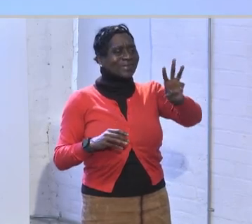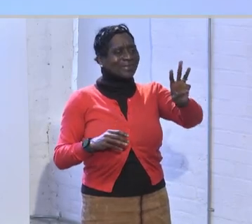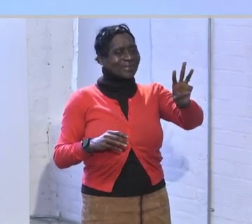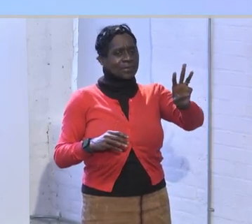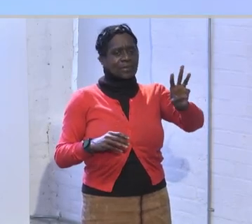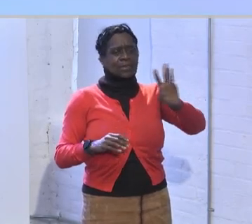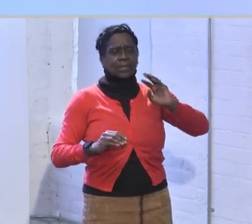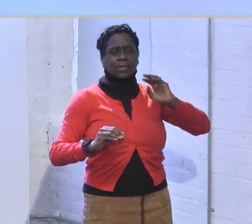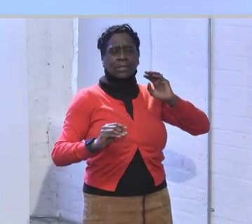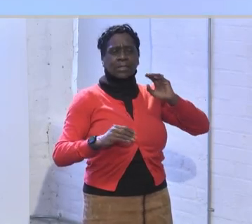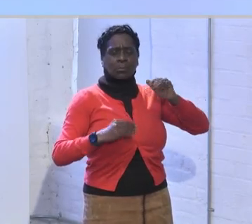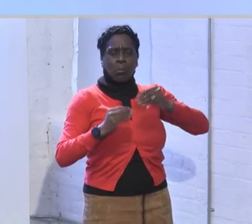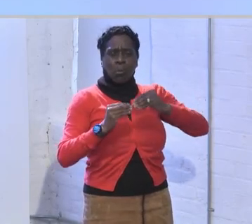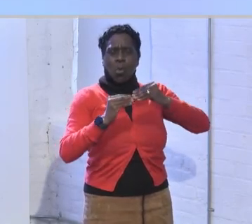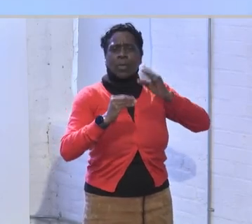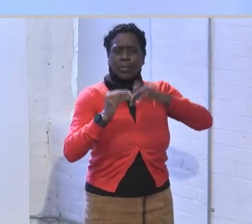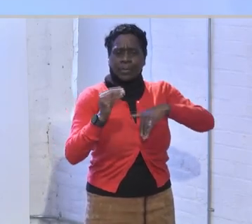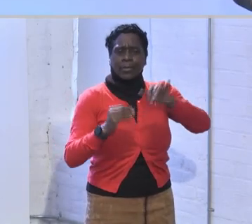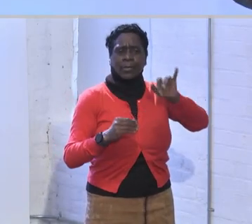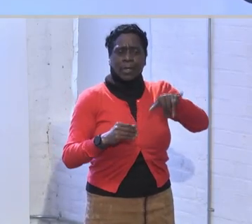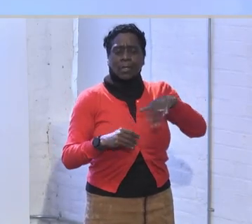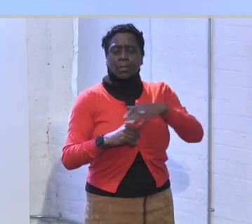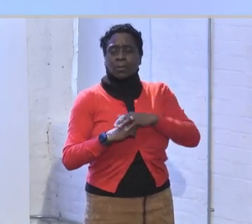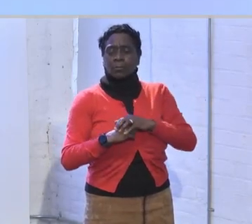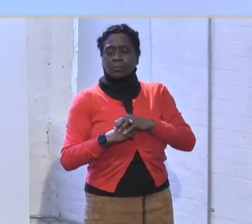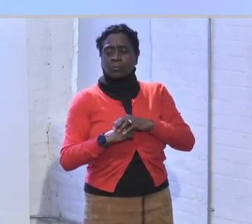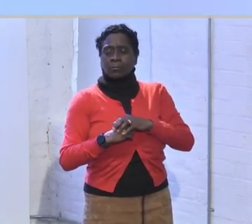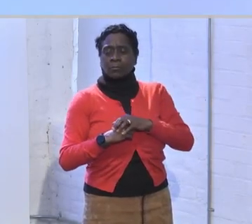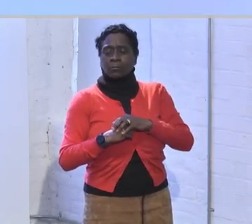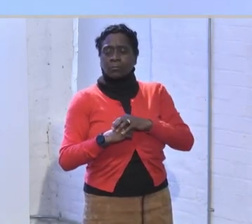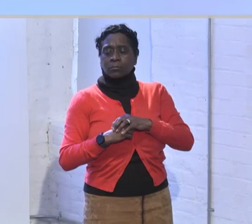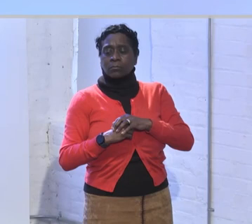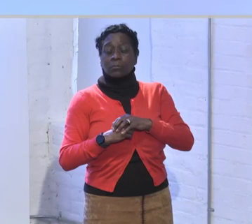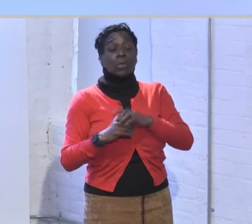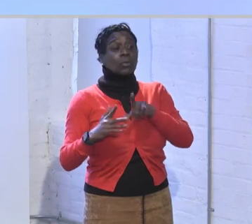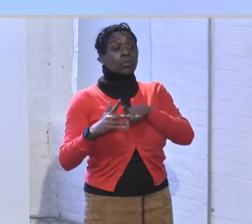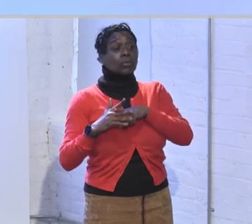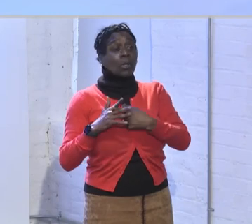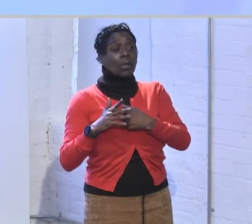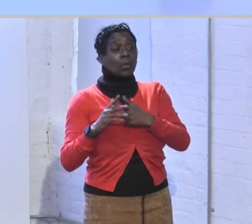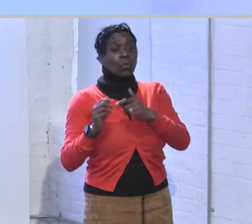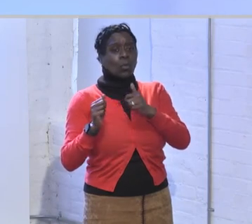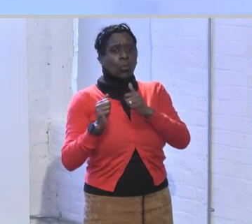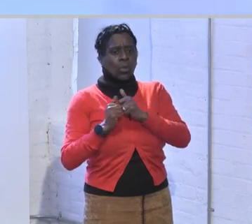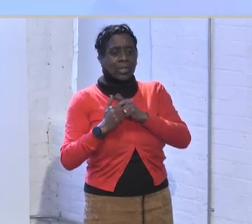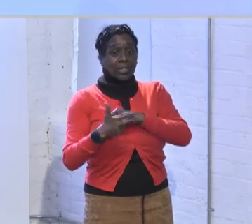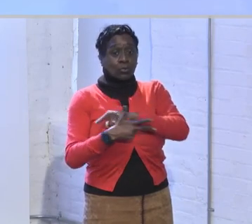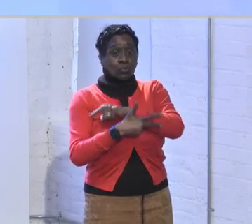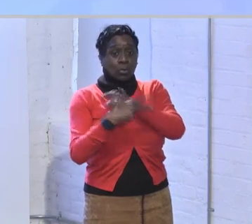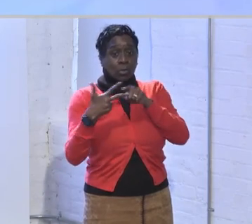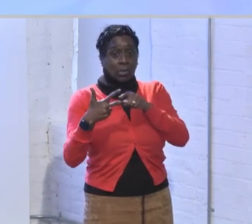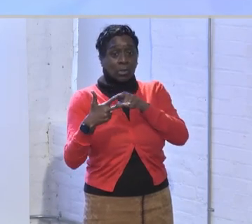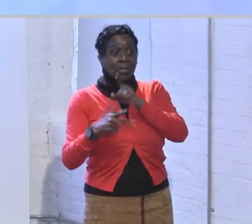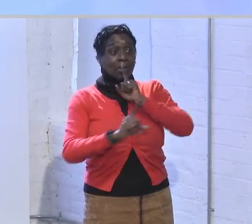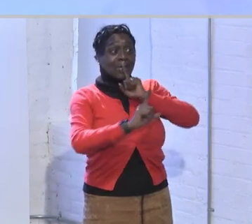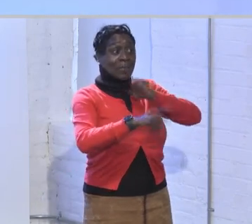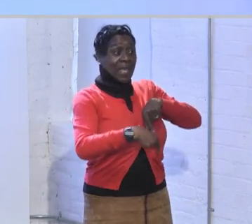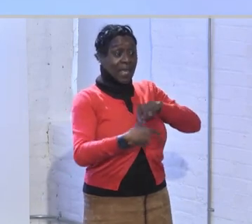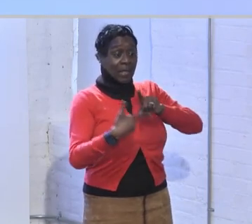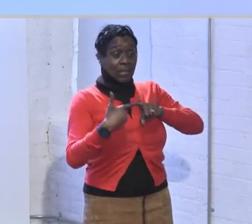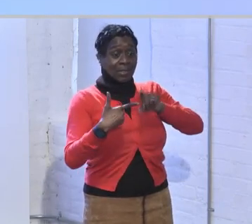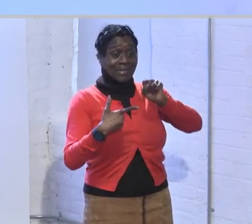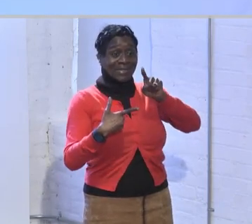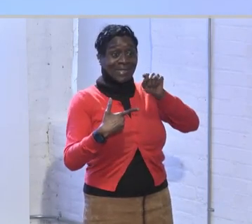because it goes beyond that. That's where it starts. It starts with these three words: commands,